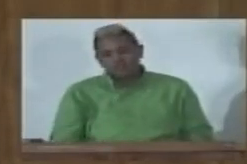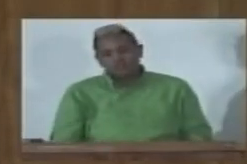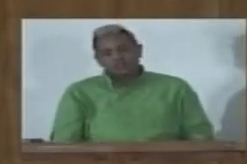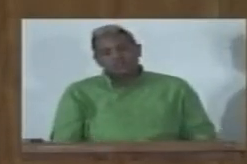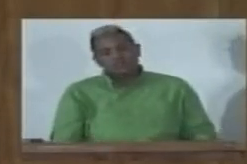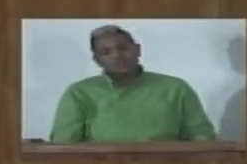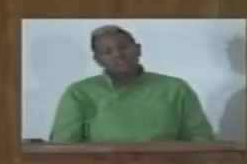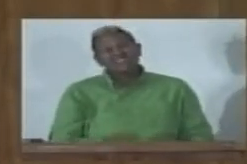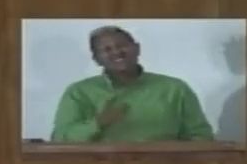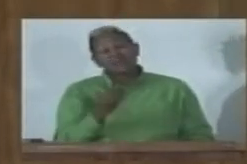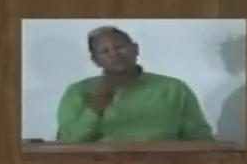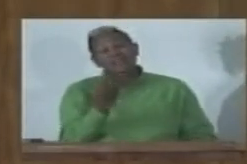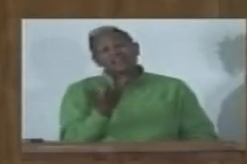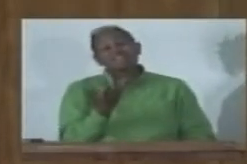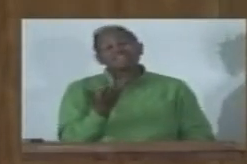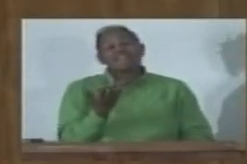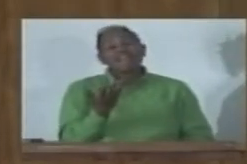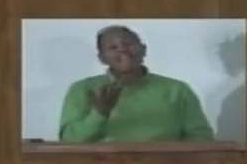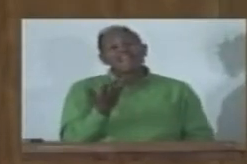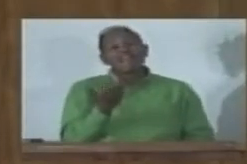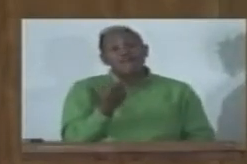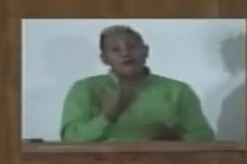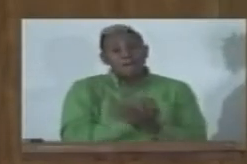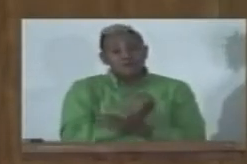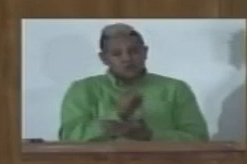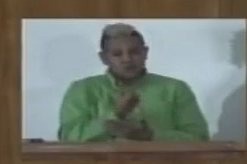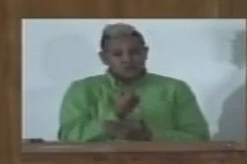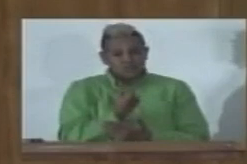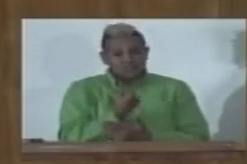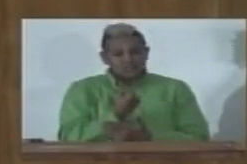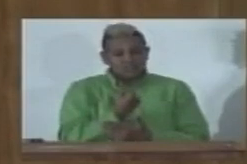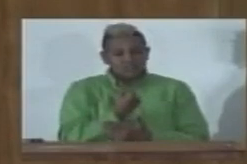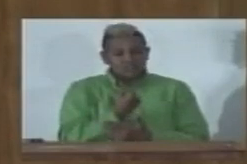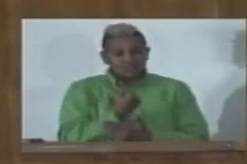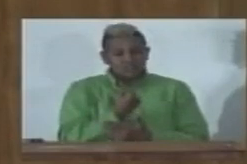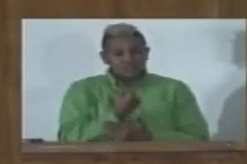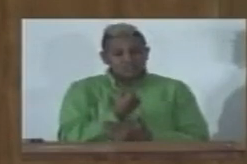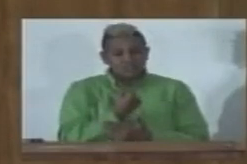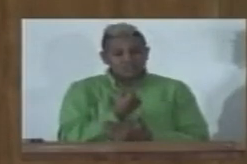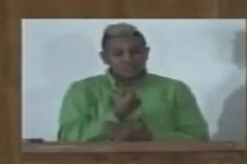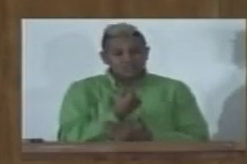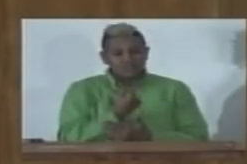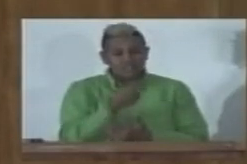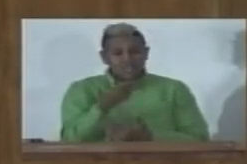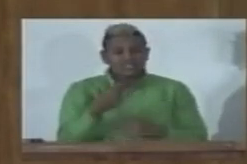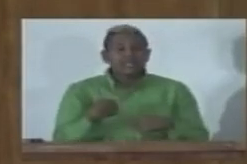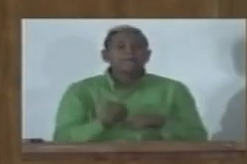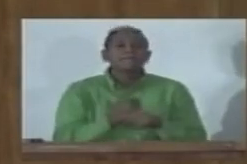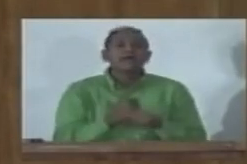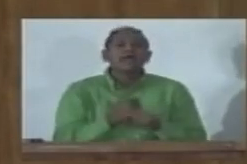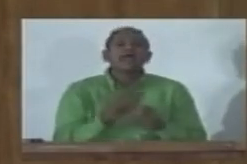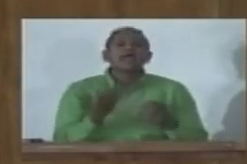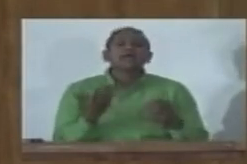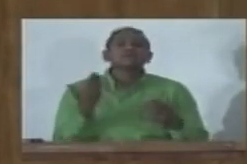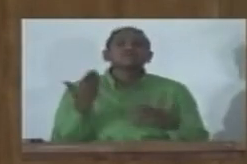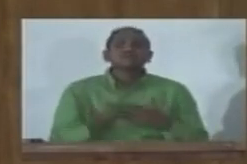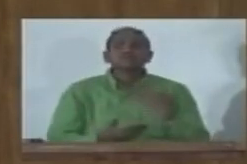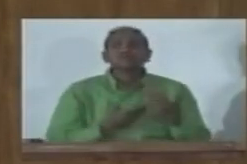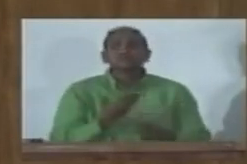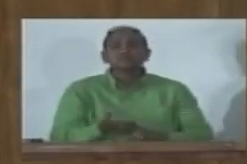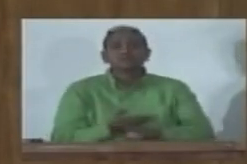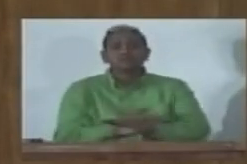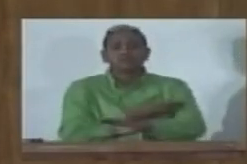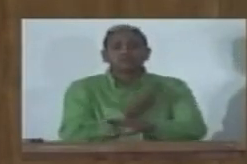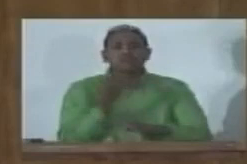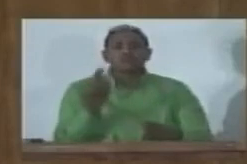He has been given the opportunity, and he has made significant progress and